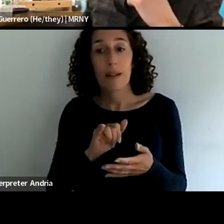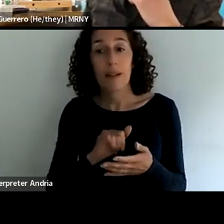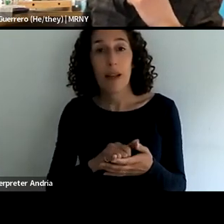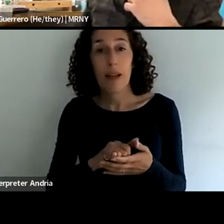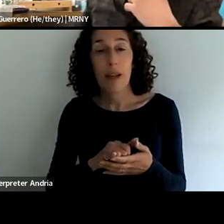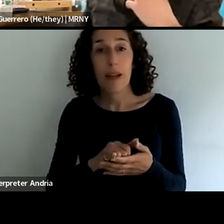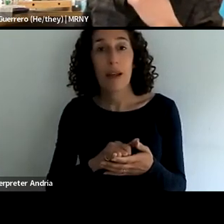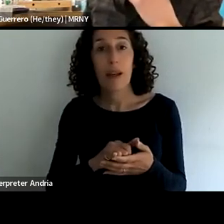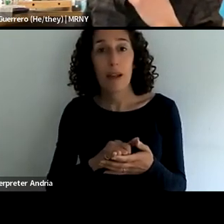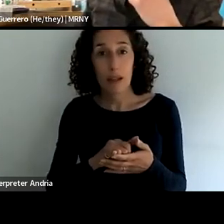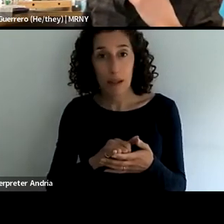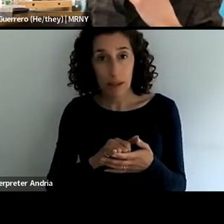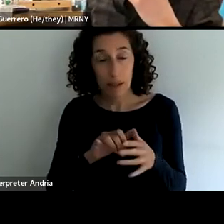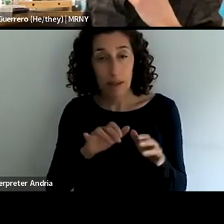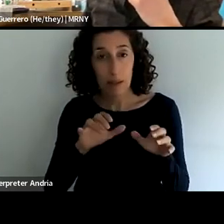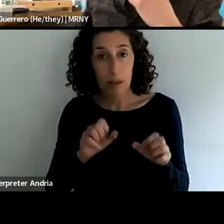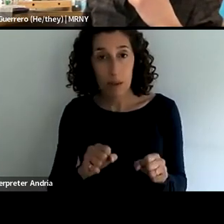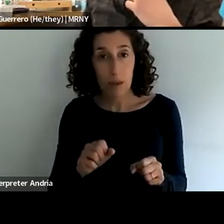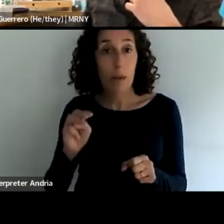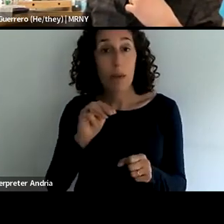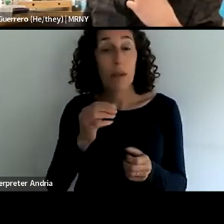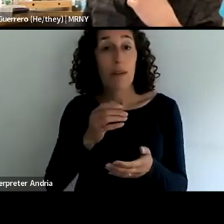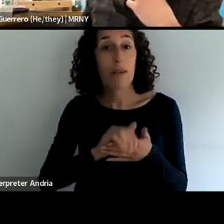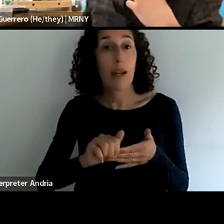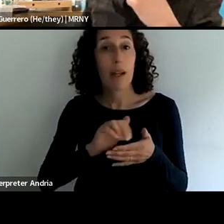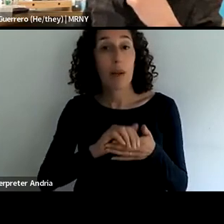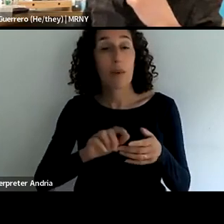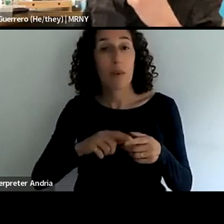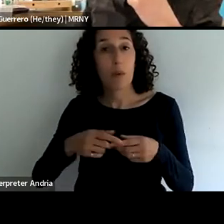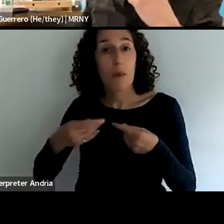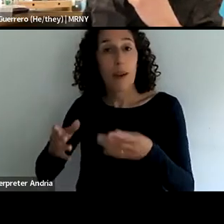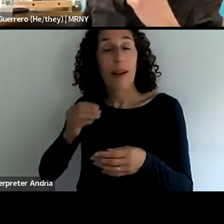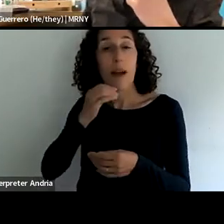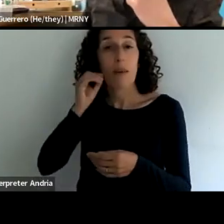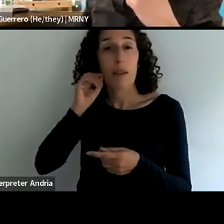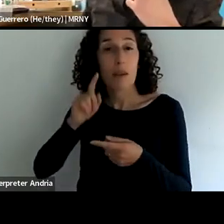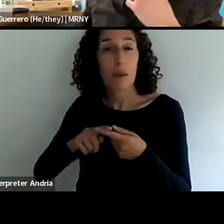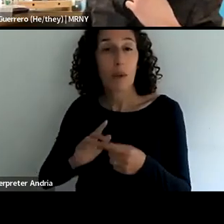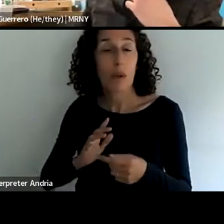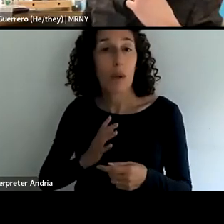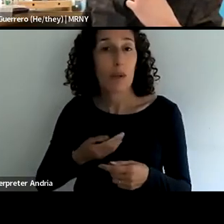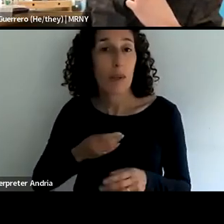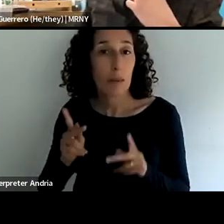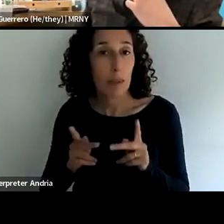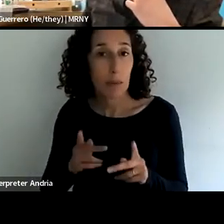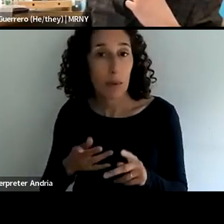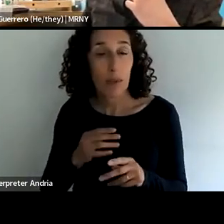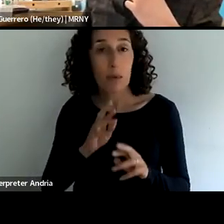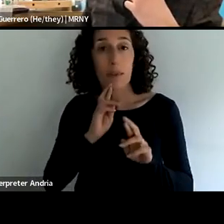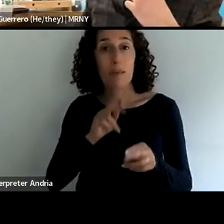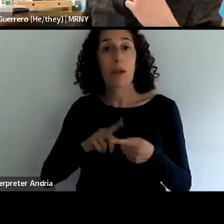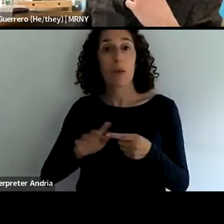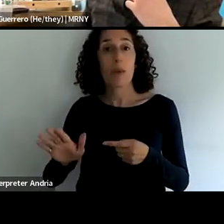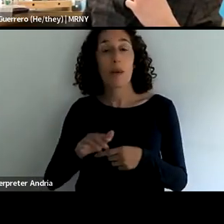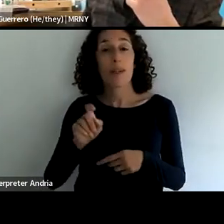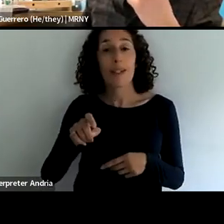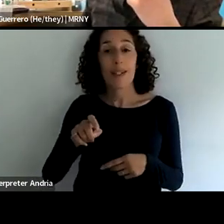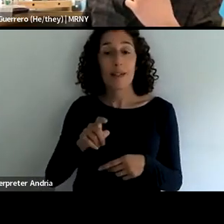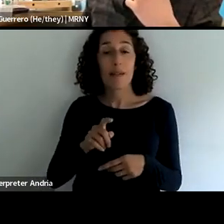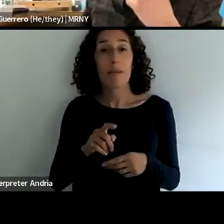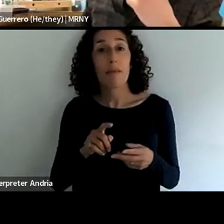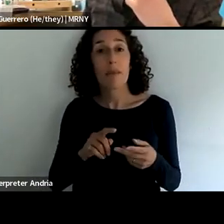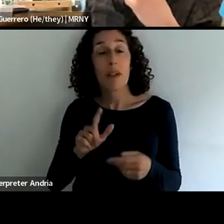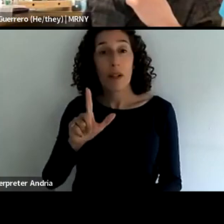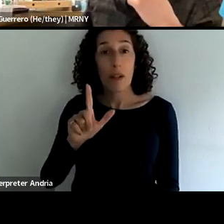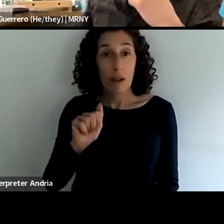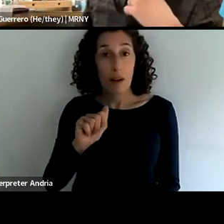to provide housing to trans people, to respond to trans people's needs in real time. Lala